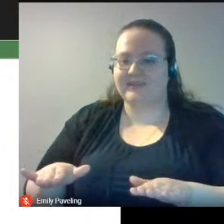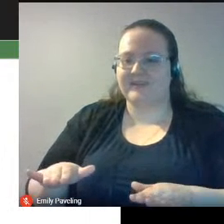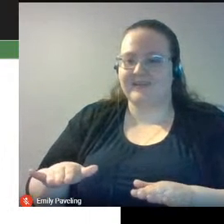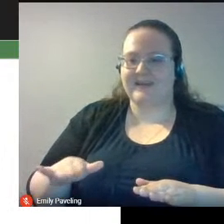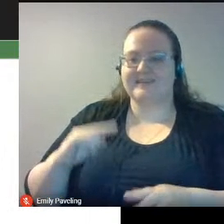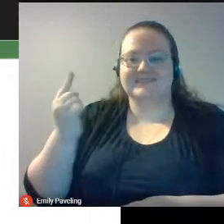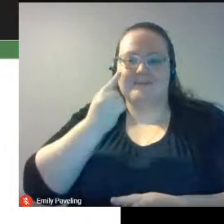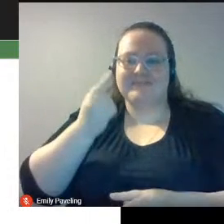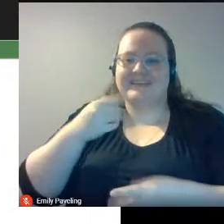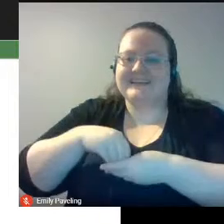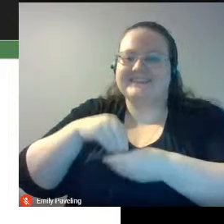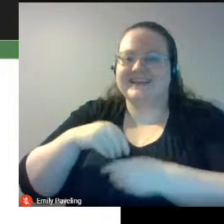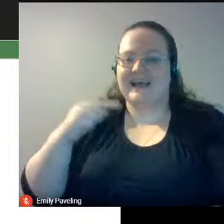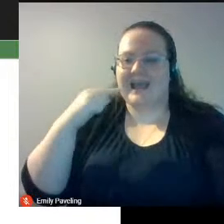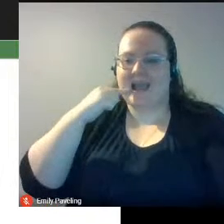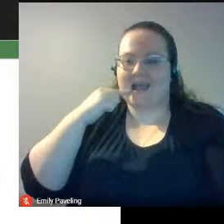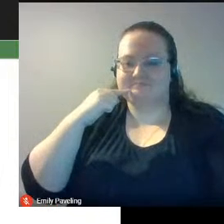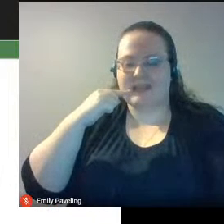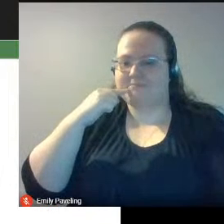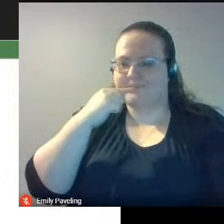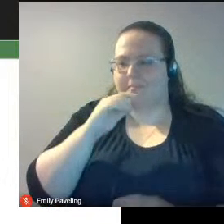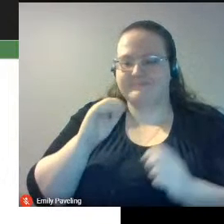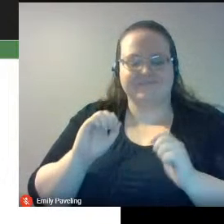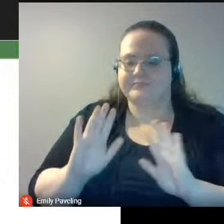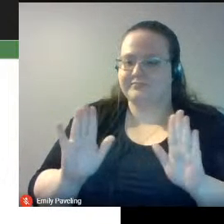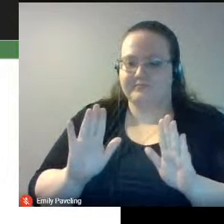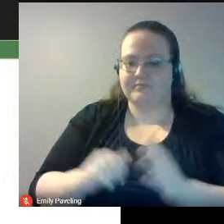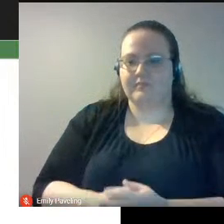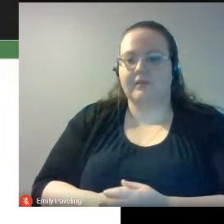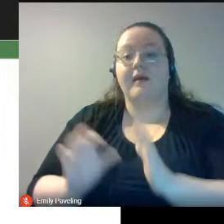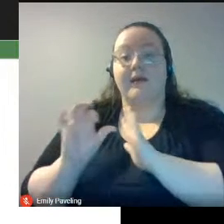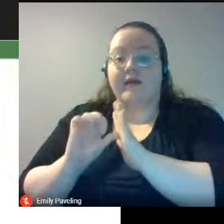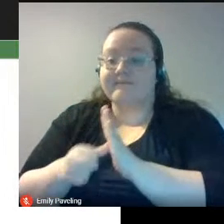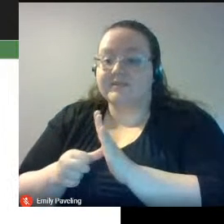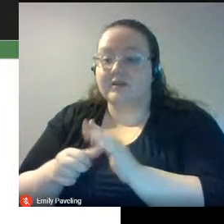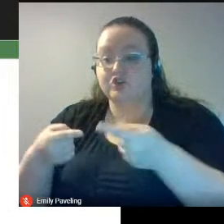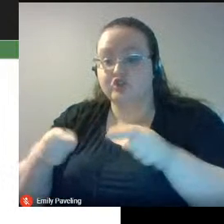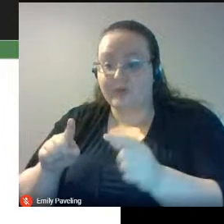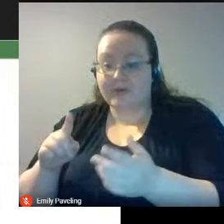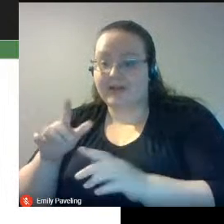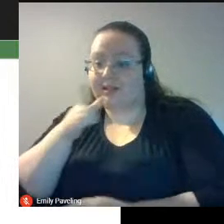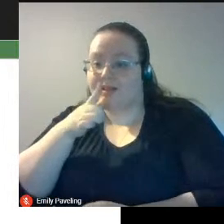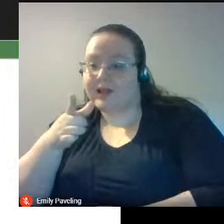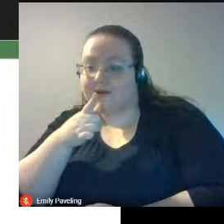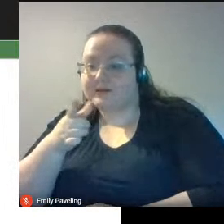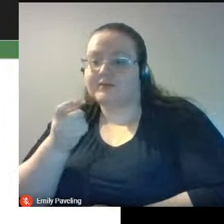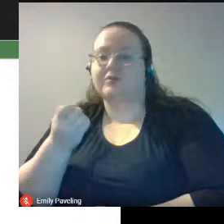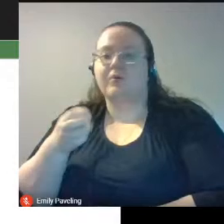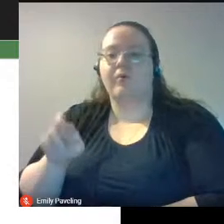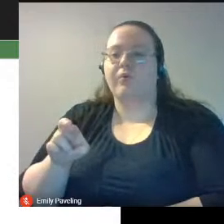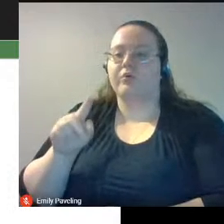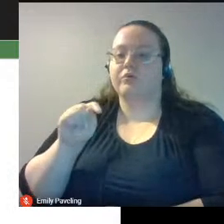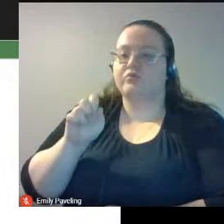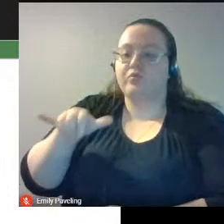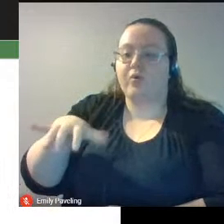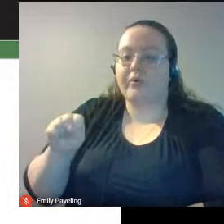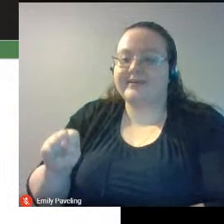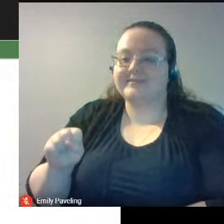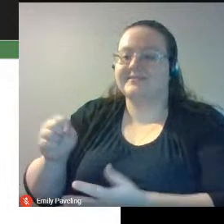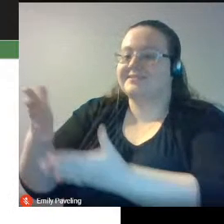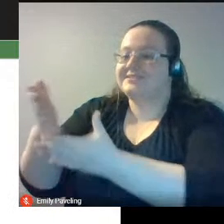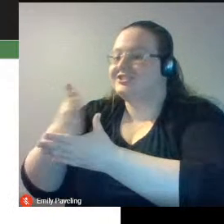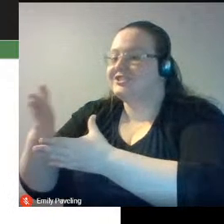children about the importance of not sharing food or personal items, such as toys, and for older children, cell